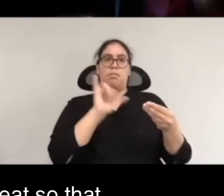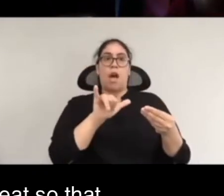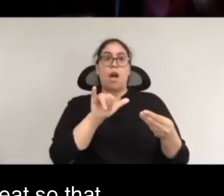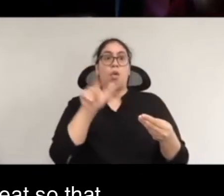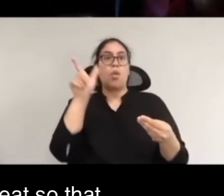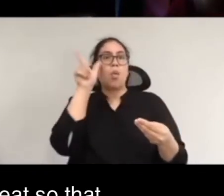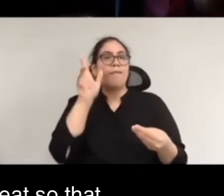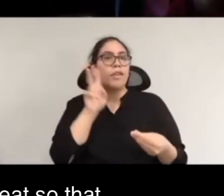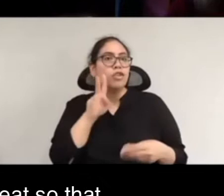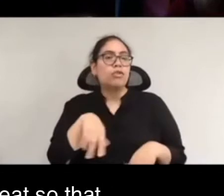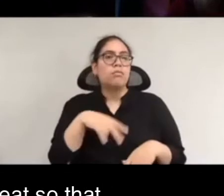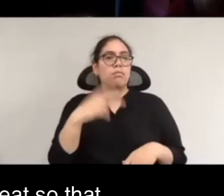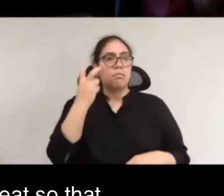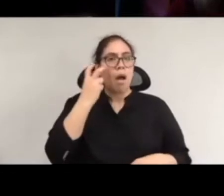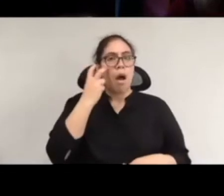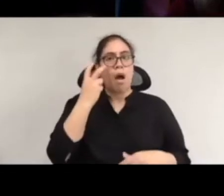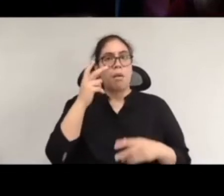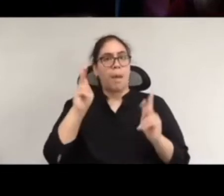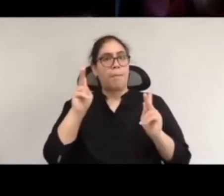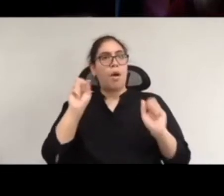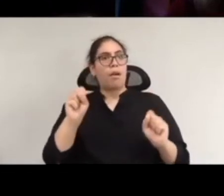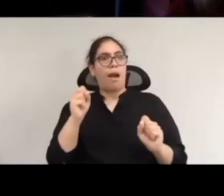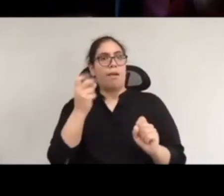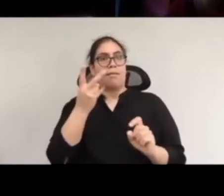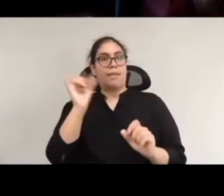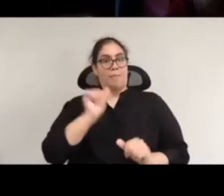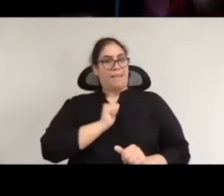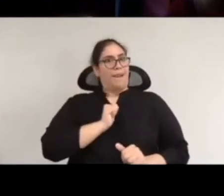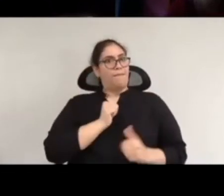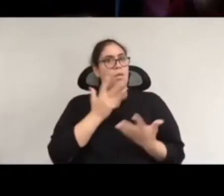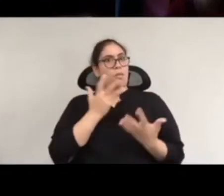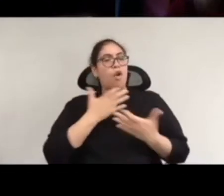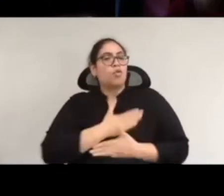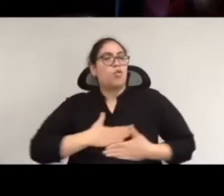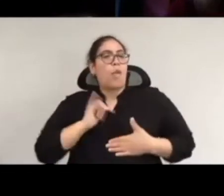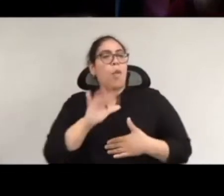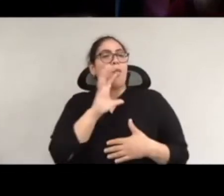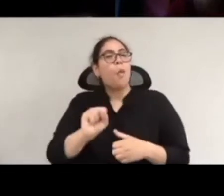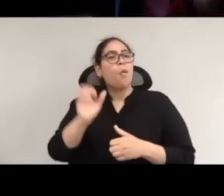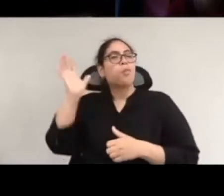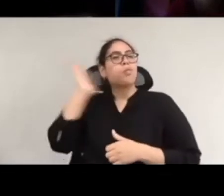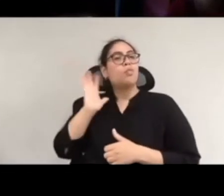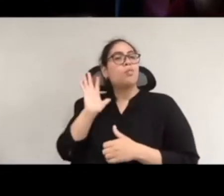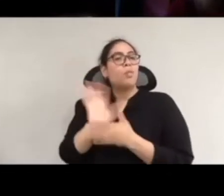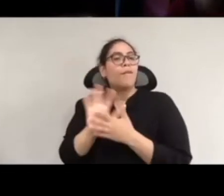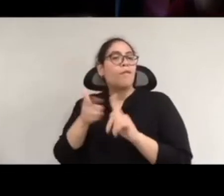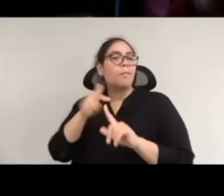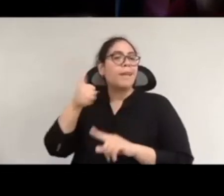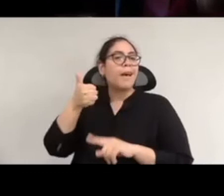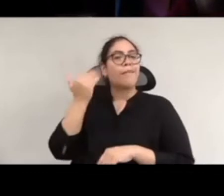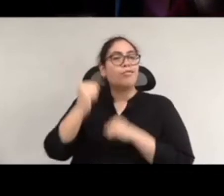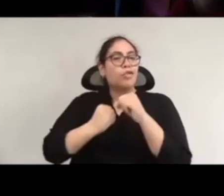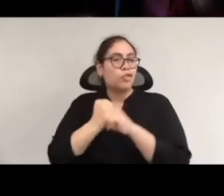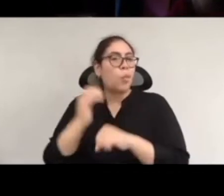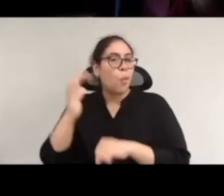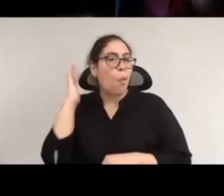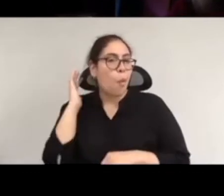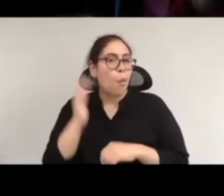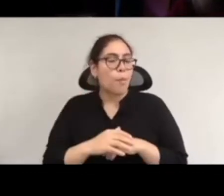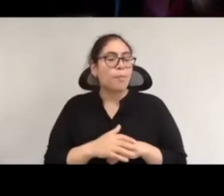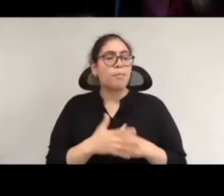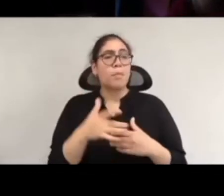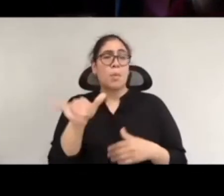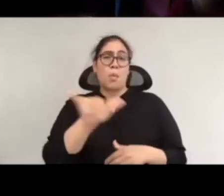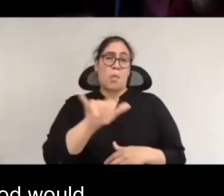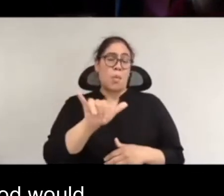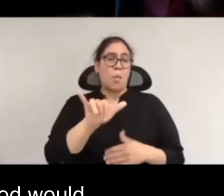and blind people like myself can enjoy those as well. I think also just having the